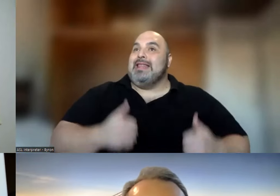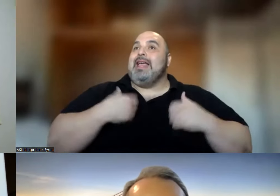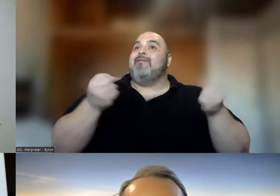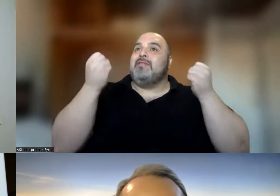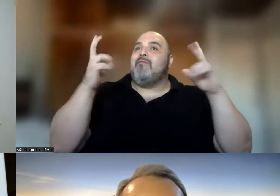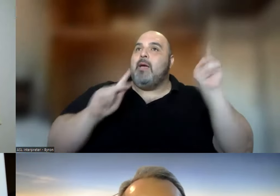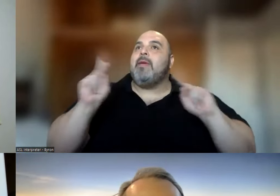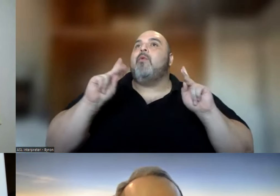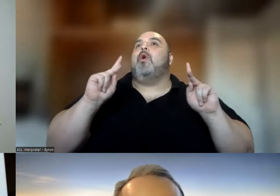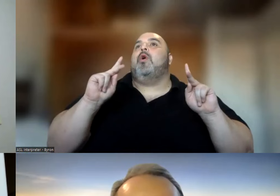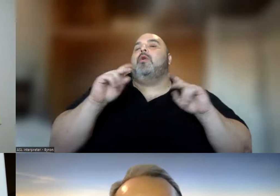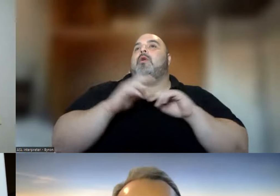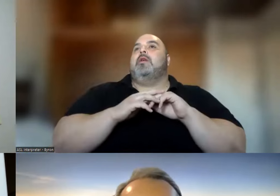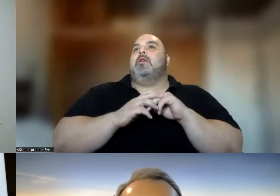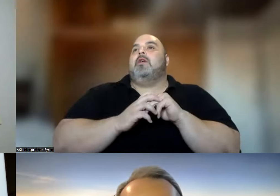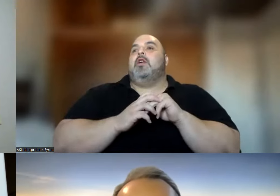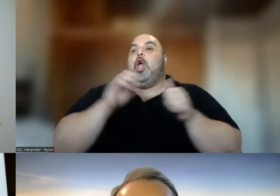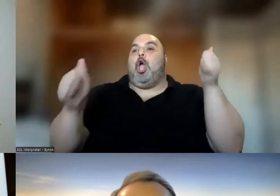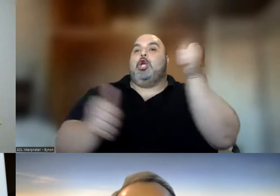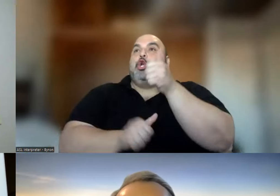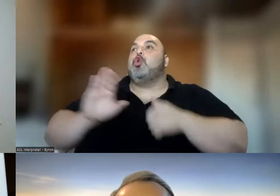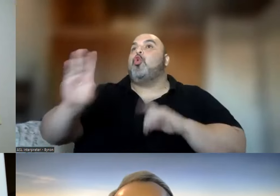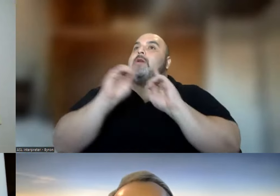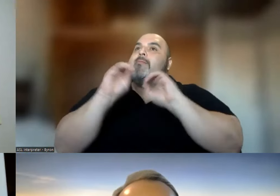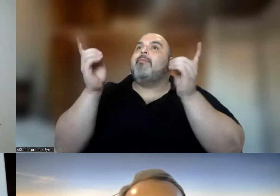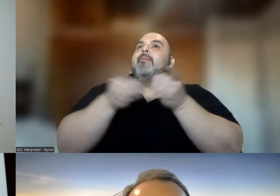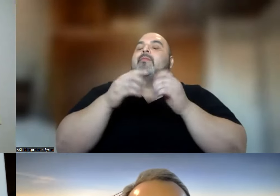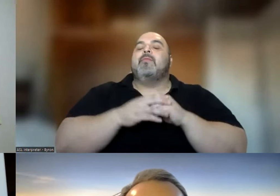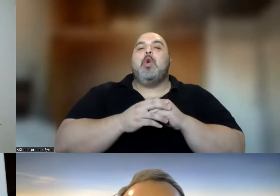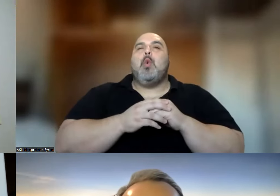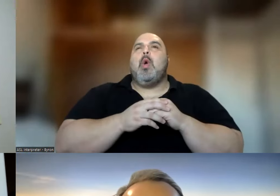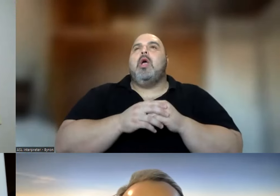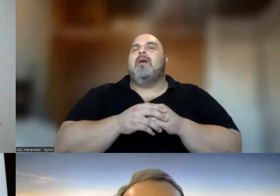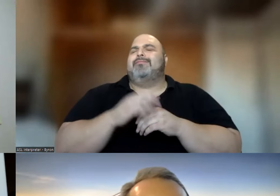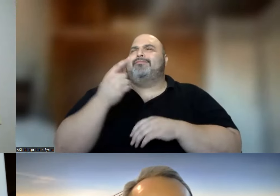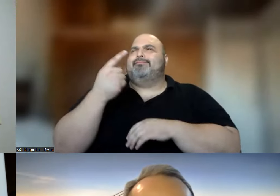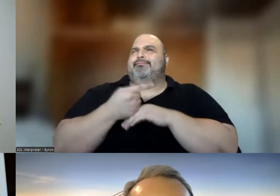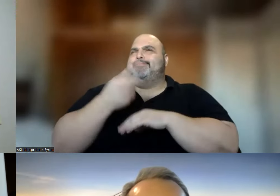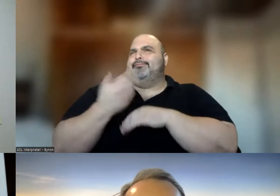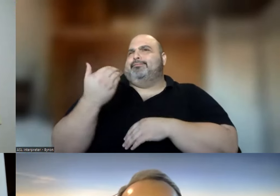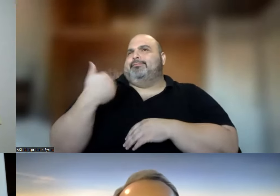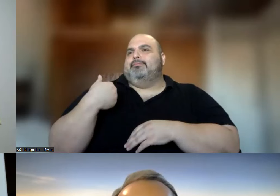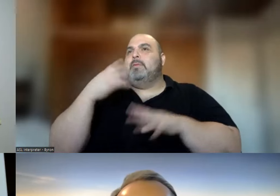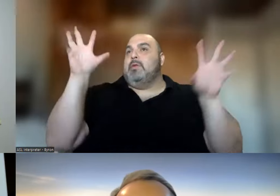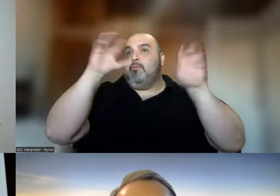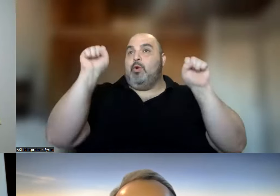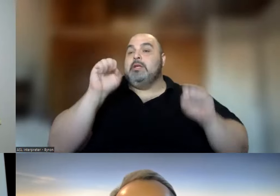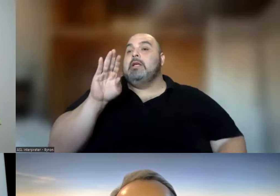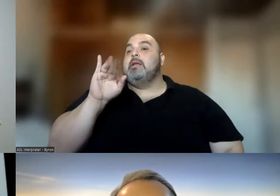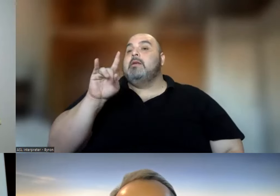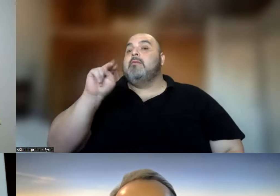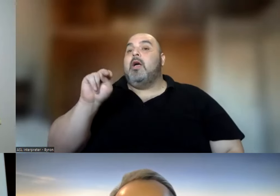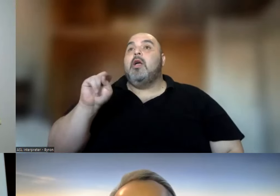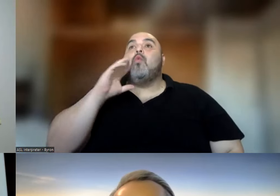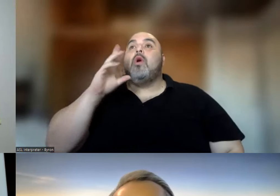within the umbrella of your department. So a couple of days ago, President Biden announced that he's going to end